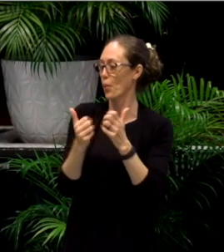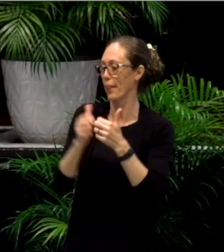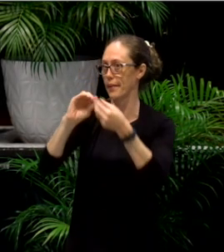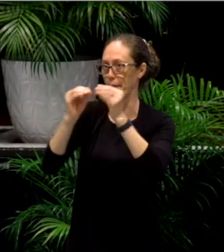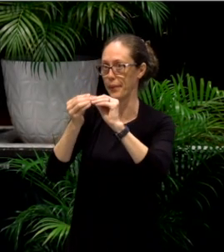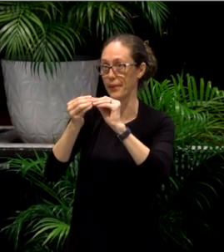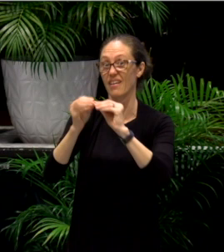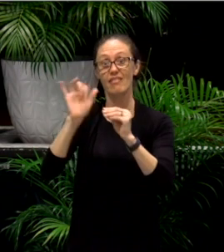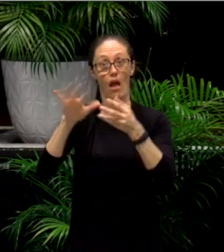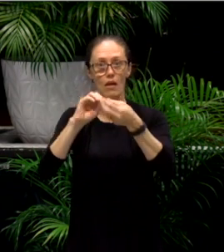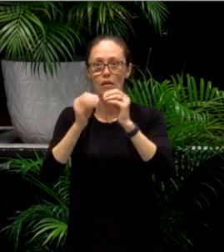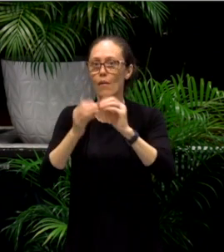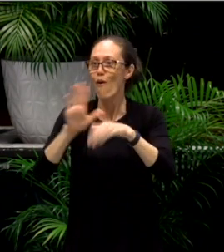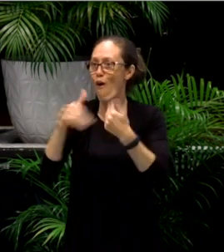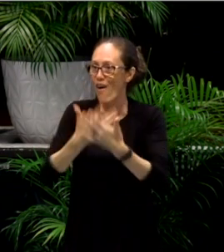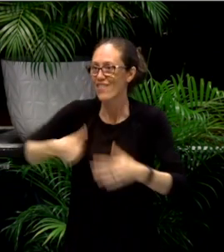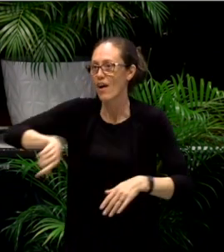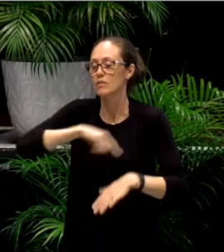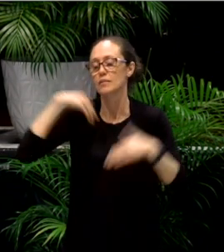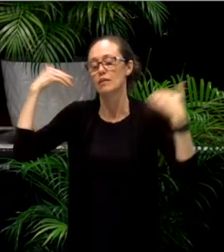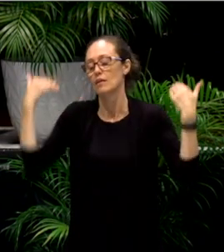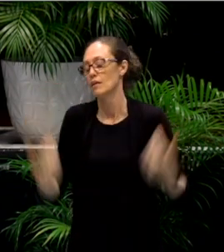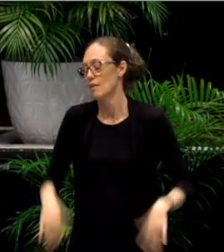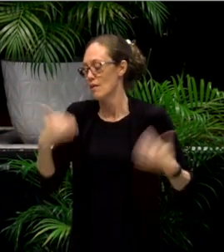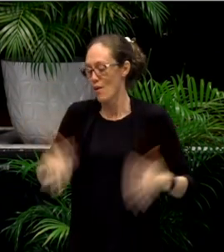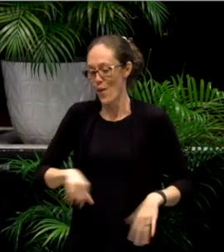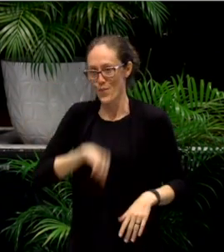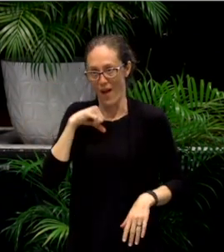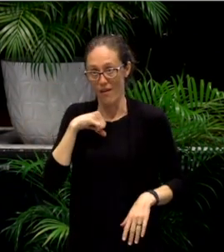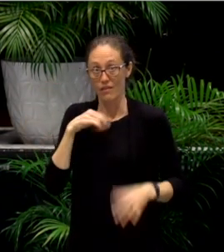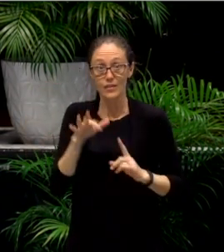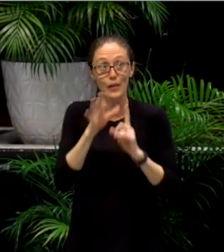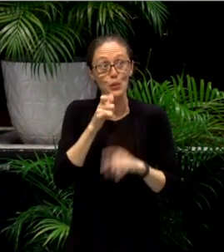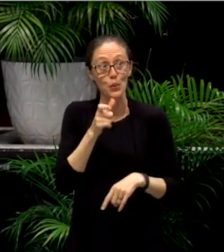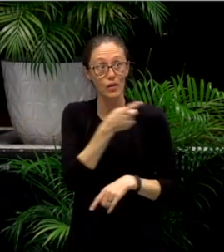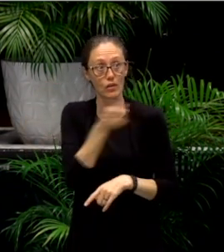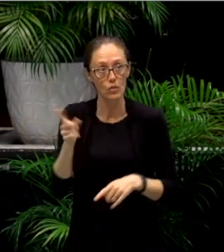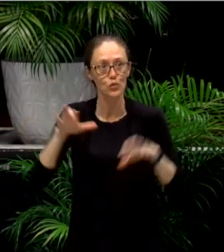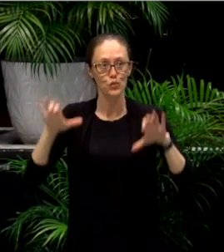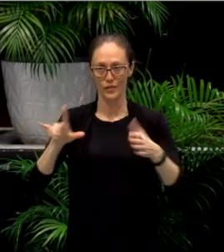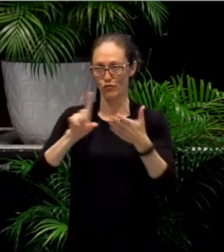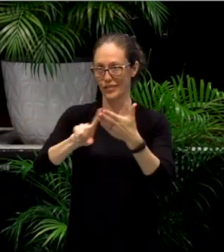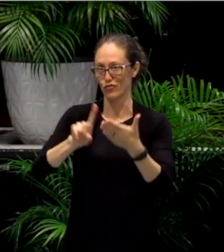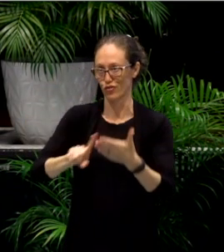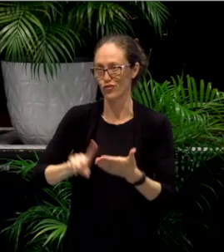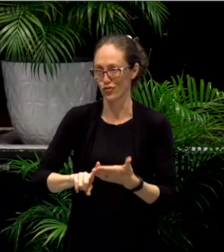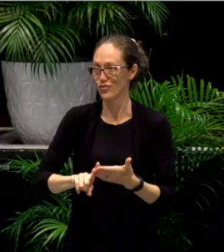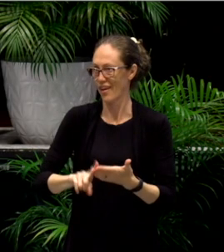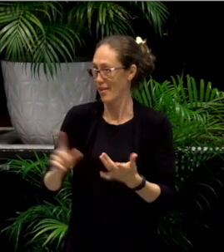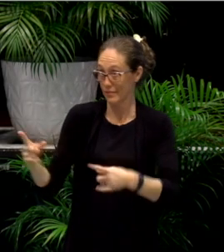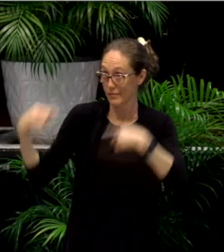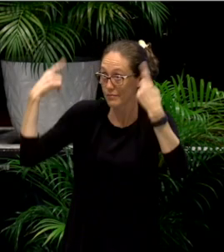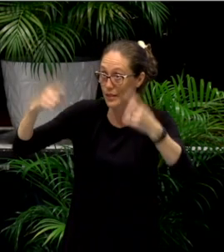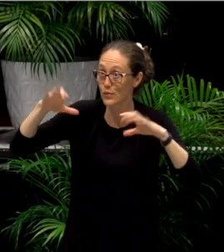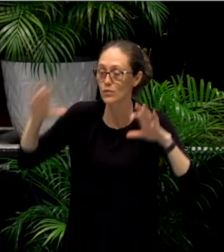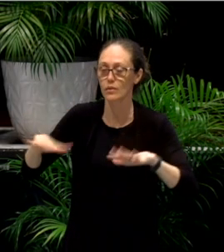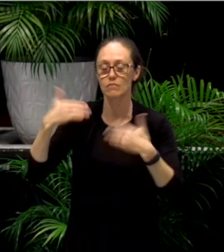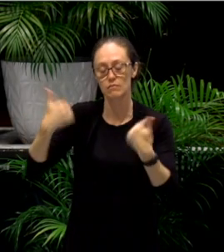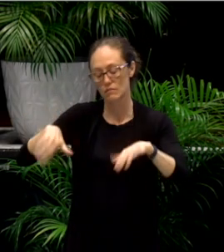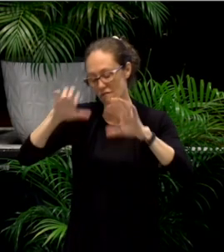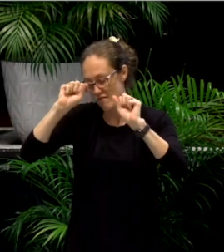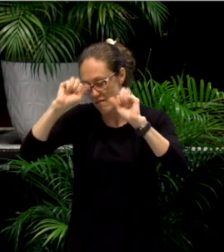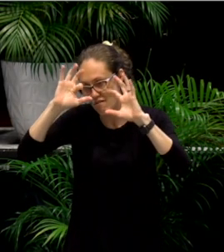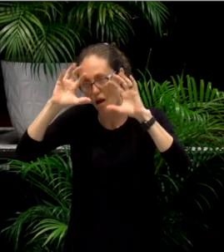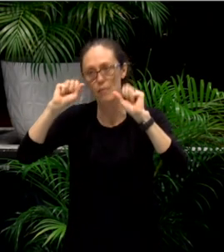us should be incredibly proud of, especially those of you who are doing research and have been doing phenomenally